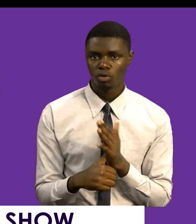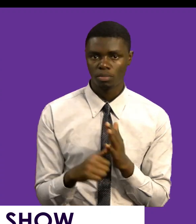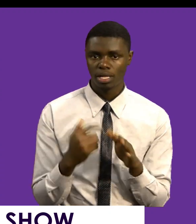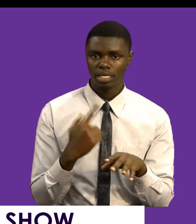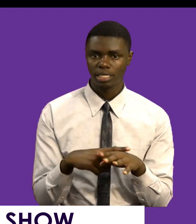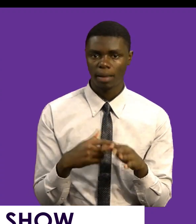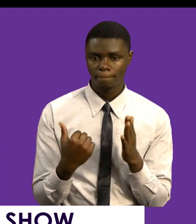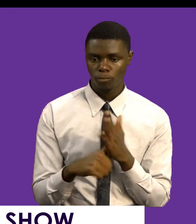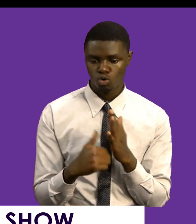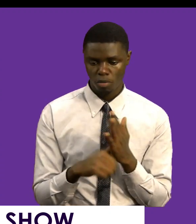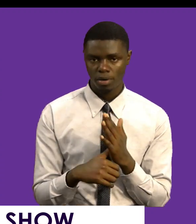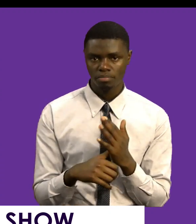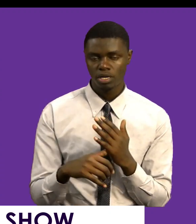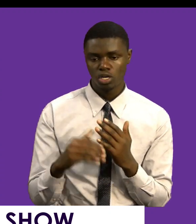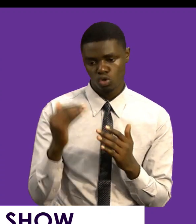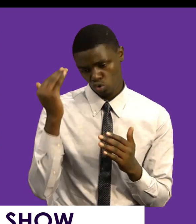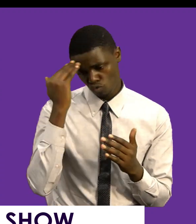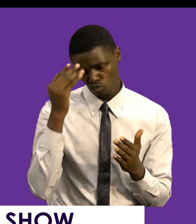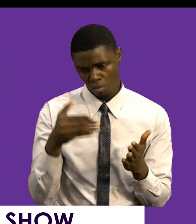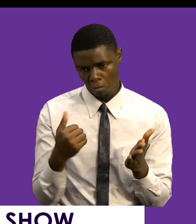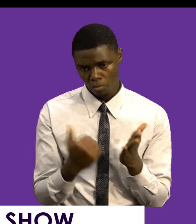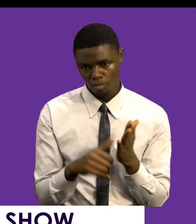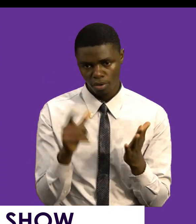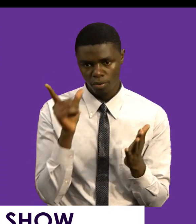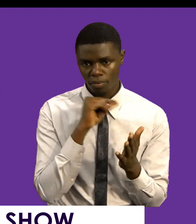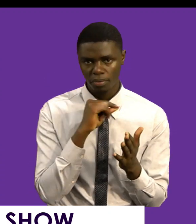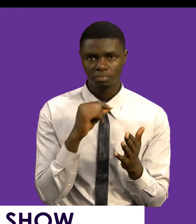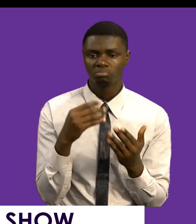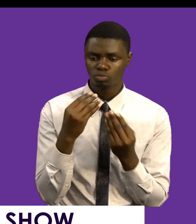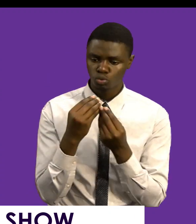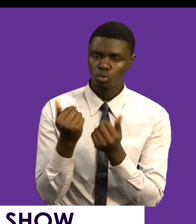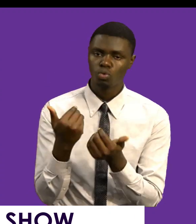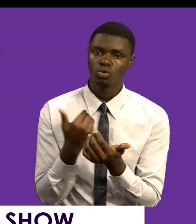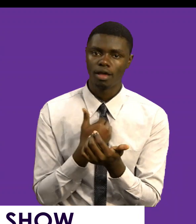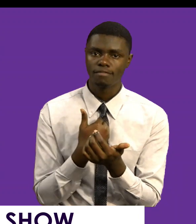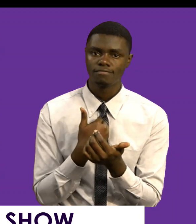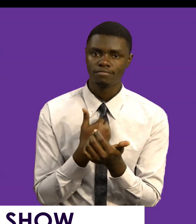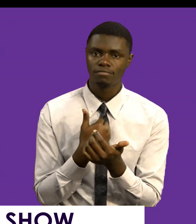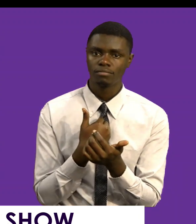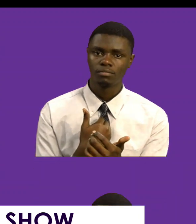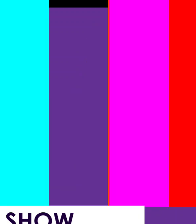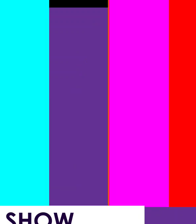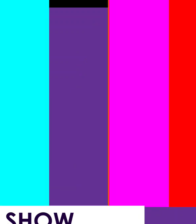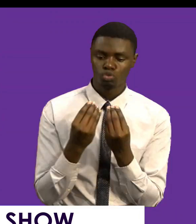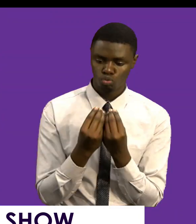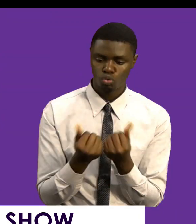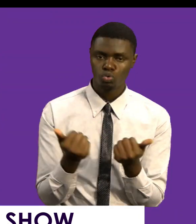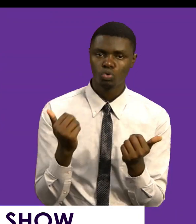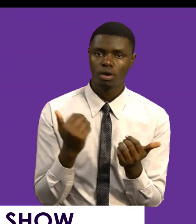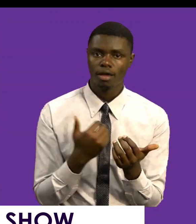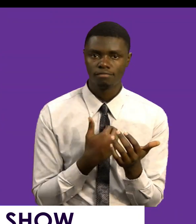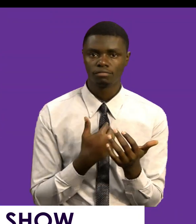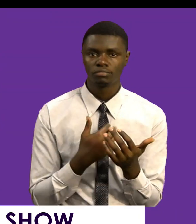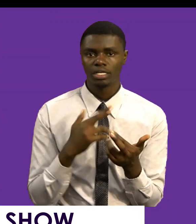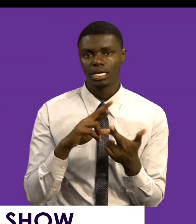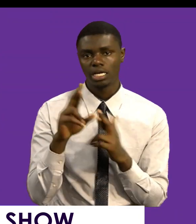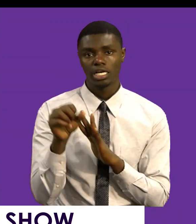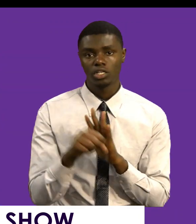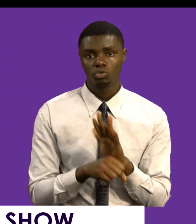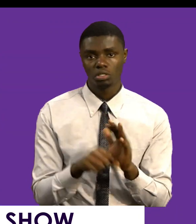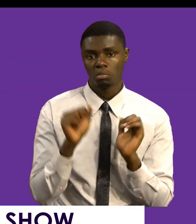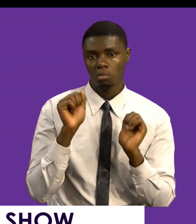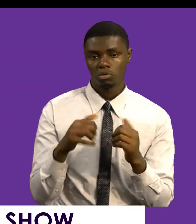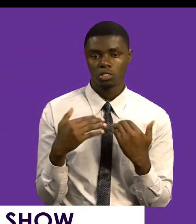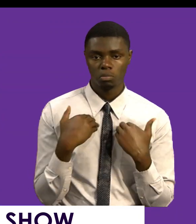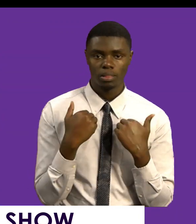have diagnosed it and you've known that there is a problem, there is medication. You know, there is medication. Relationships can